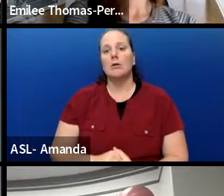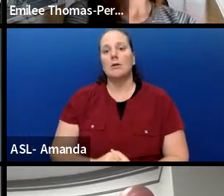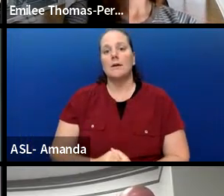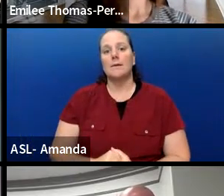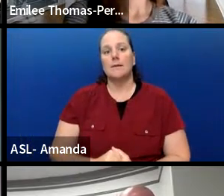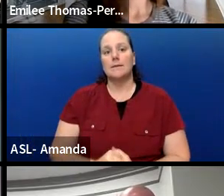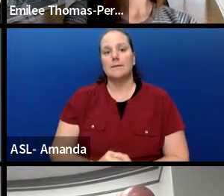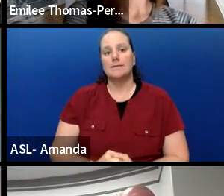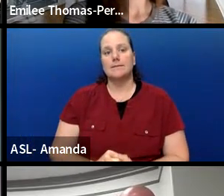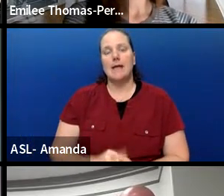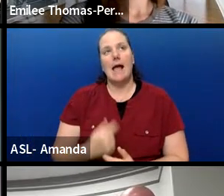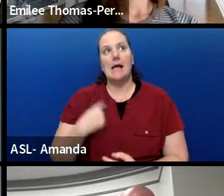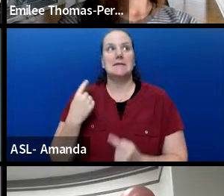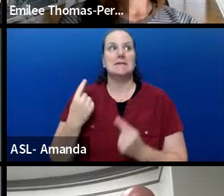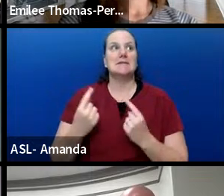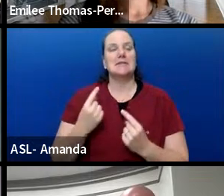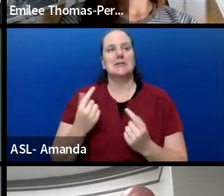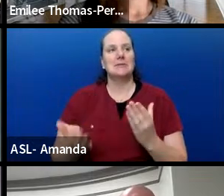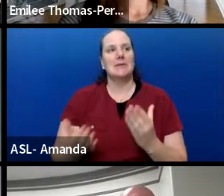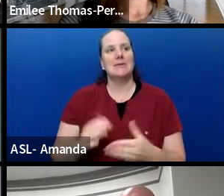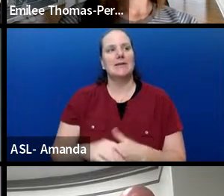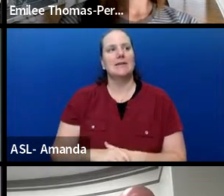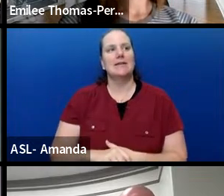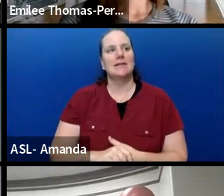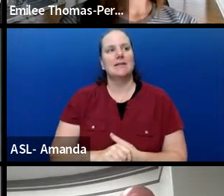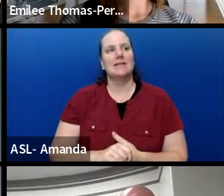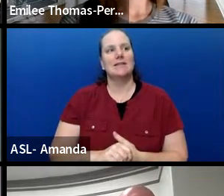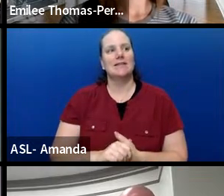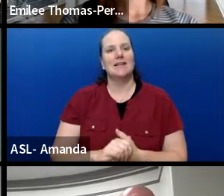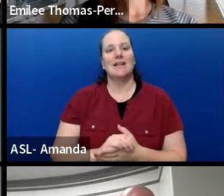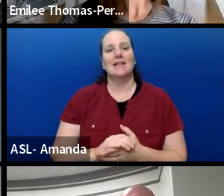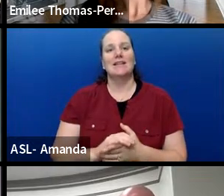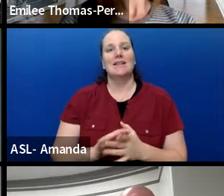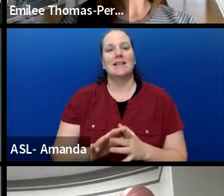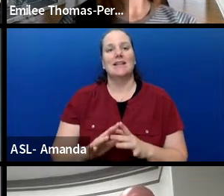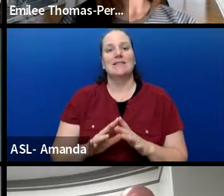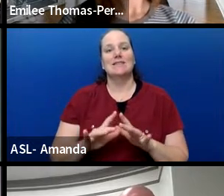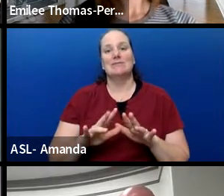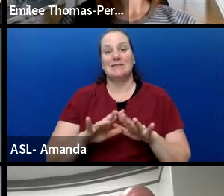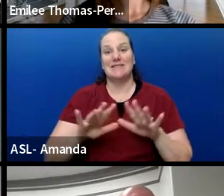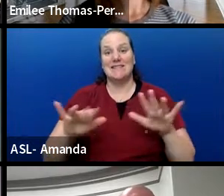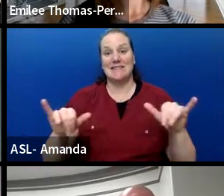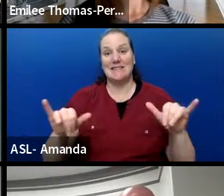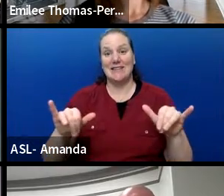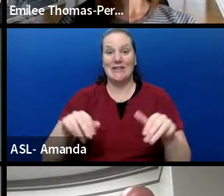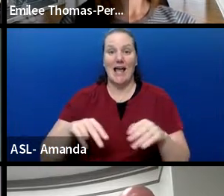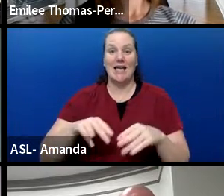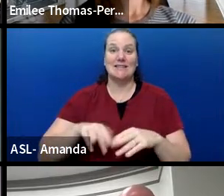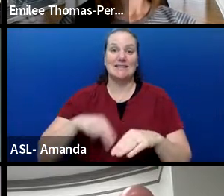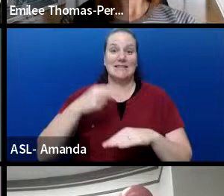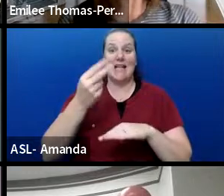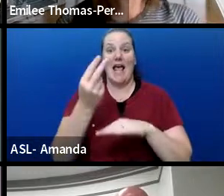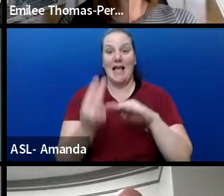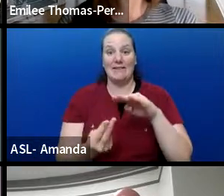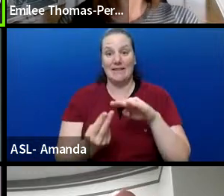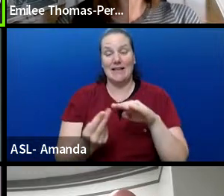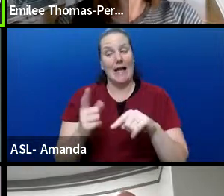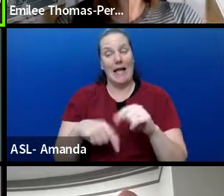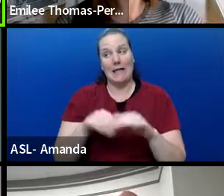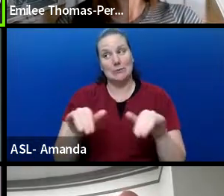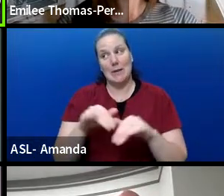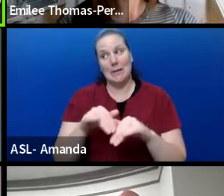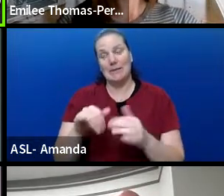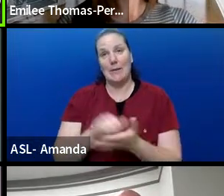I considered maybe synchronized diving, but seeing that I can't swim, that could be disastrous.